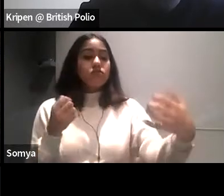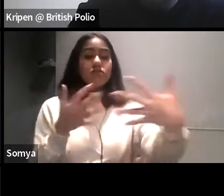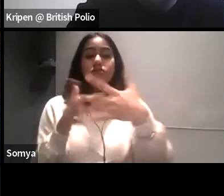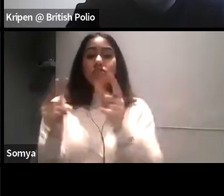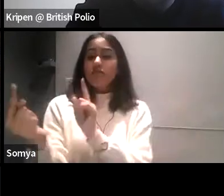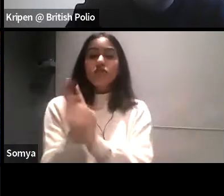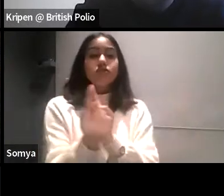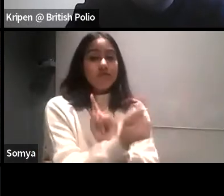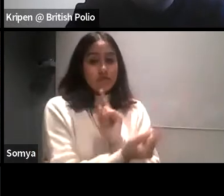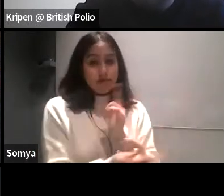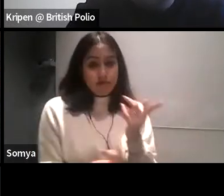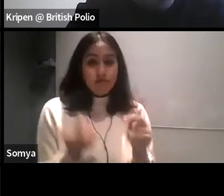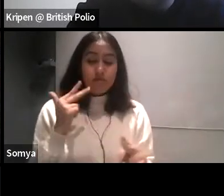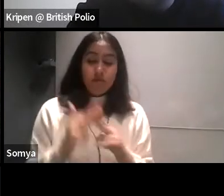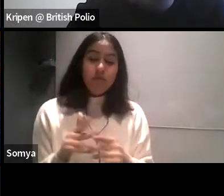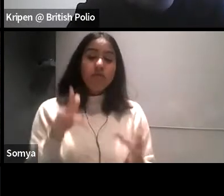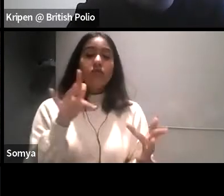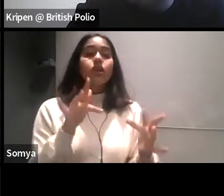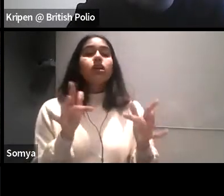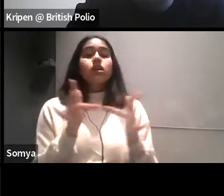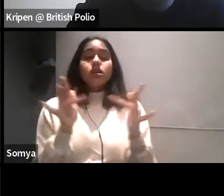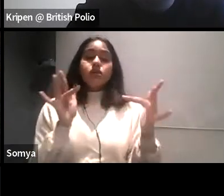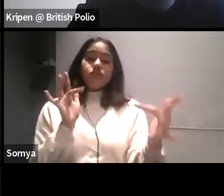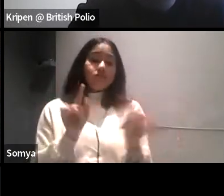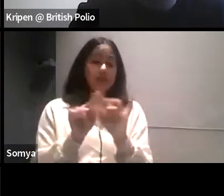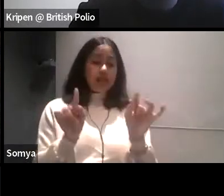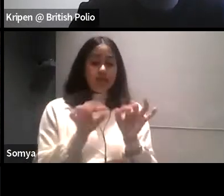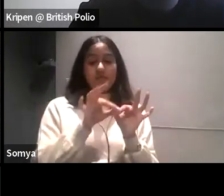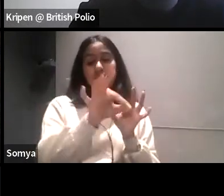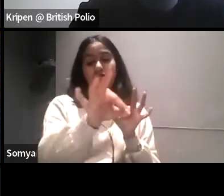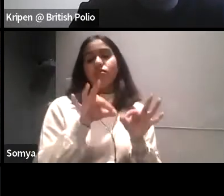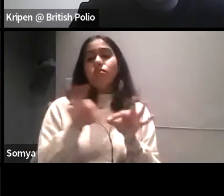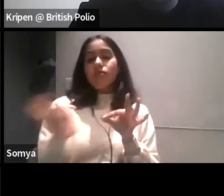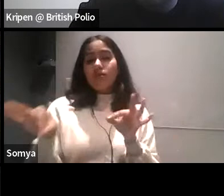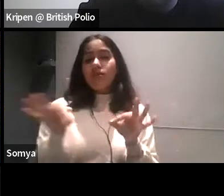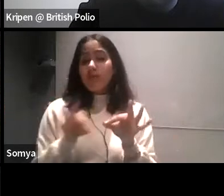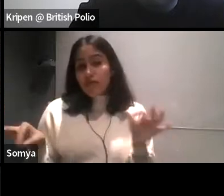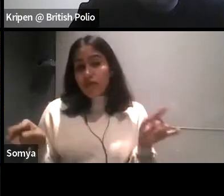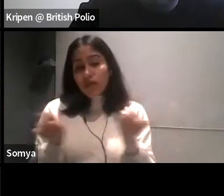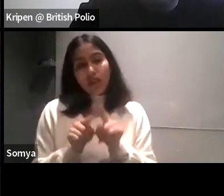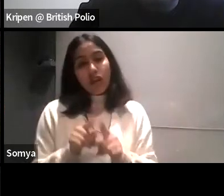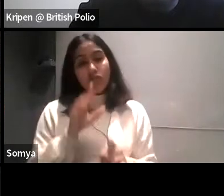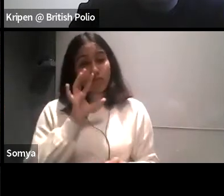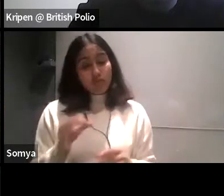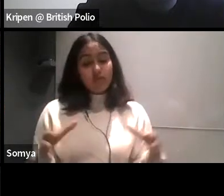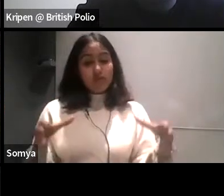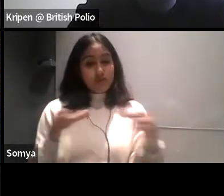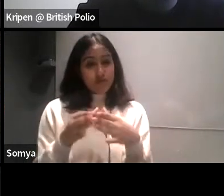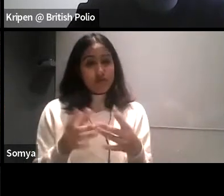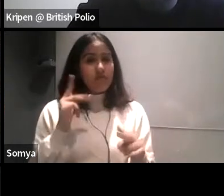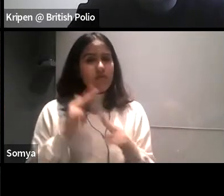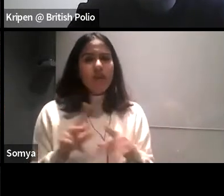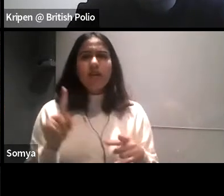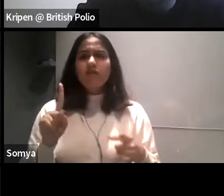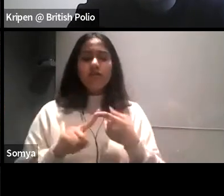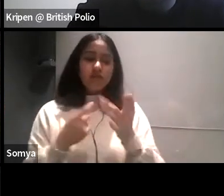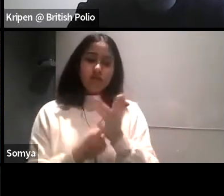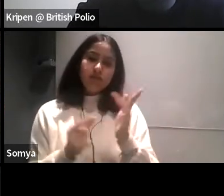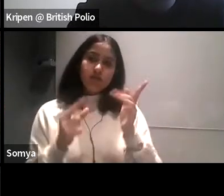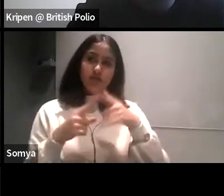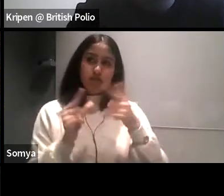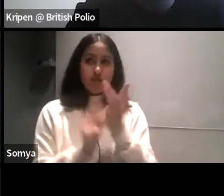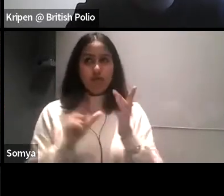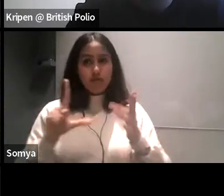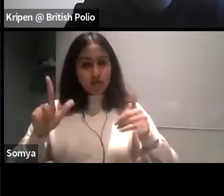the distances were cut short, and it made a real global community in real sense, though it has been virtual, but in real sense, it